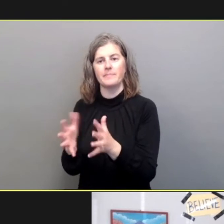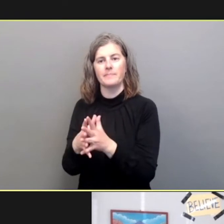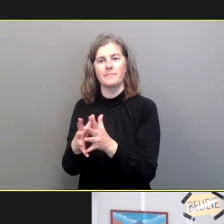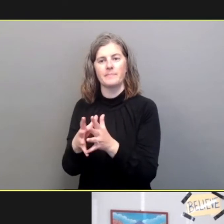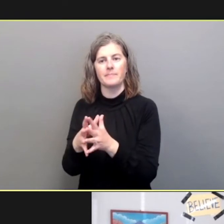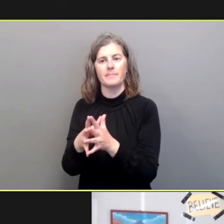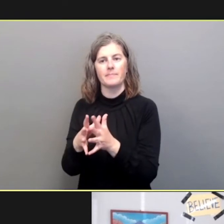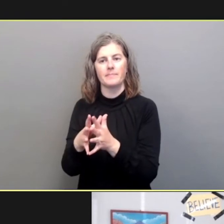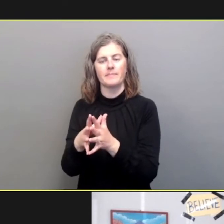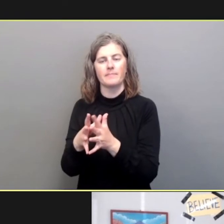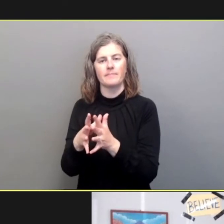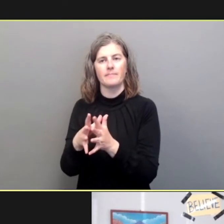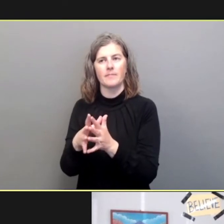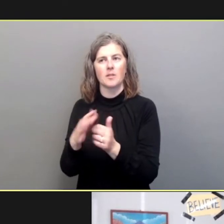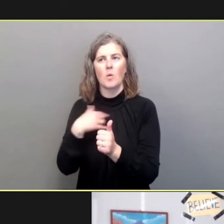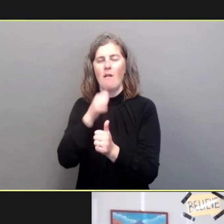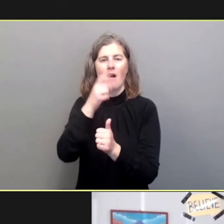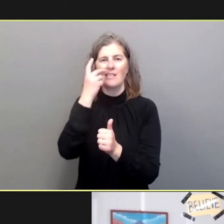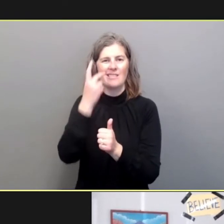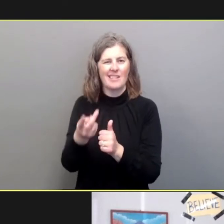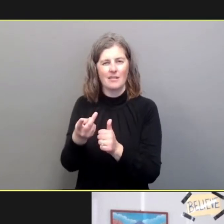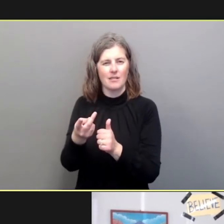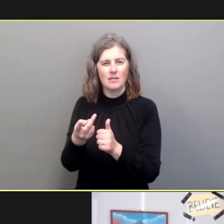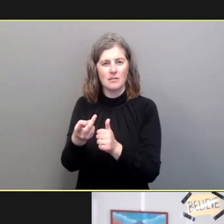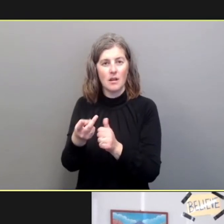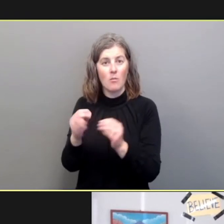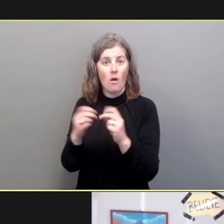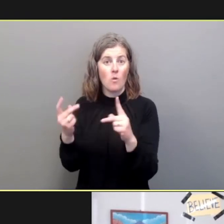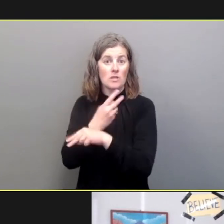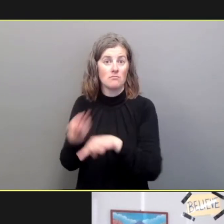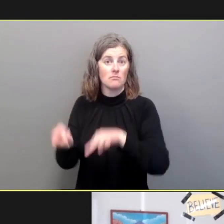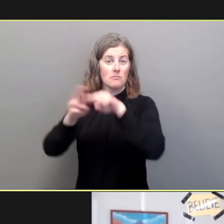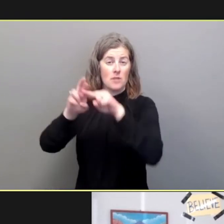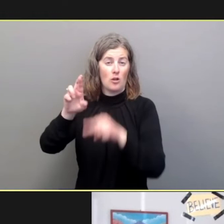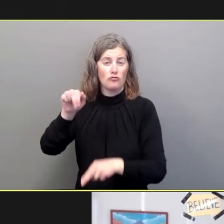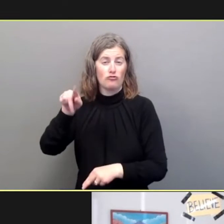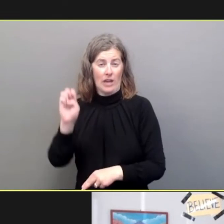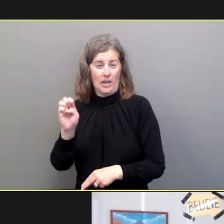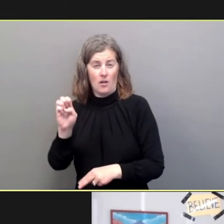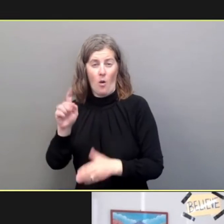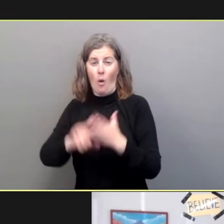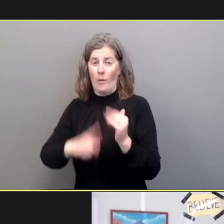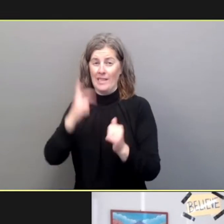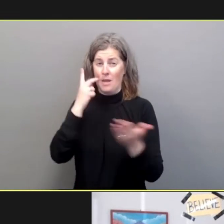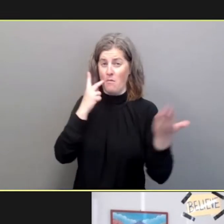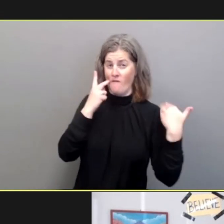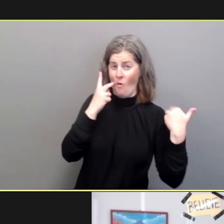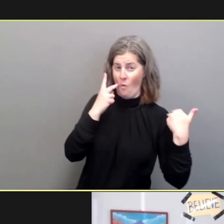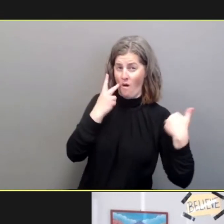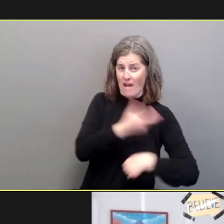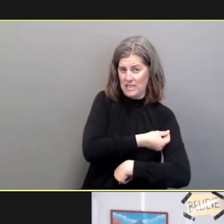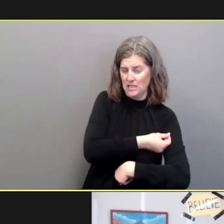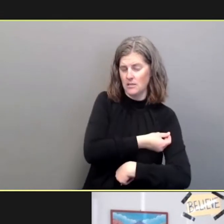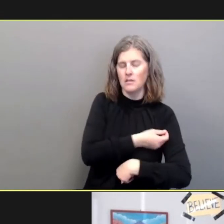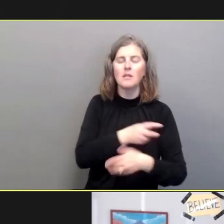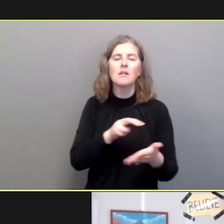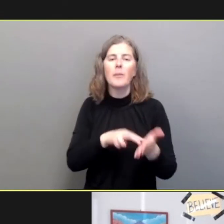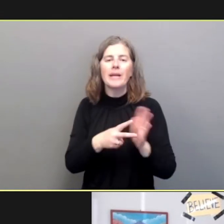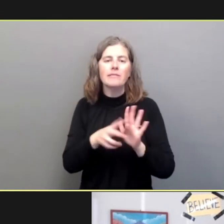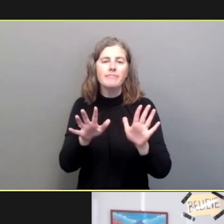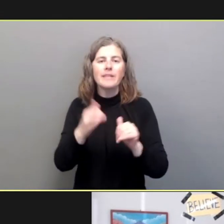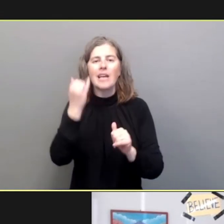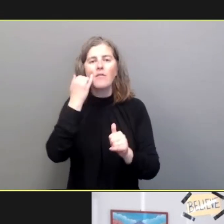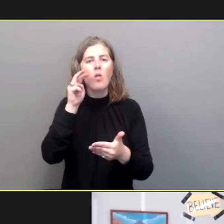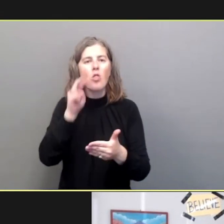we're not seeing increased rates as we had seen prior. In other words, when you look